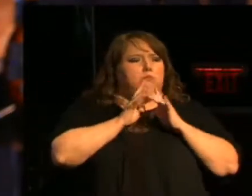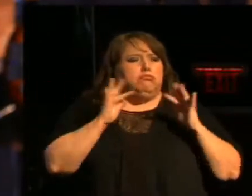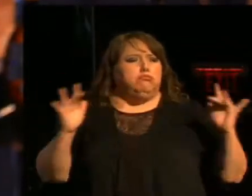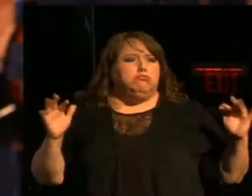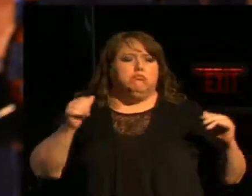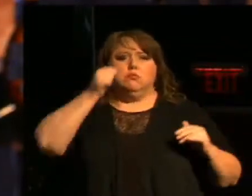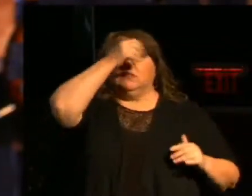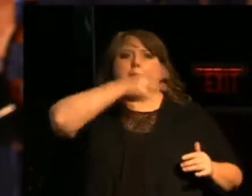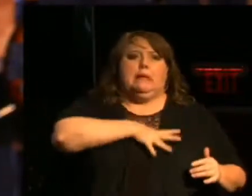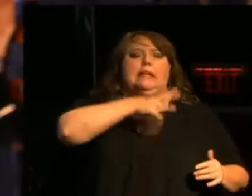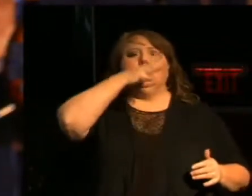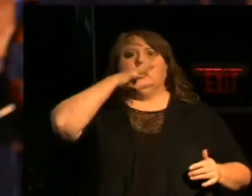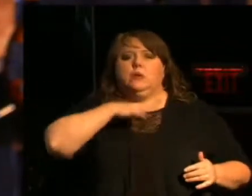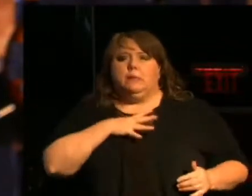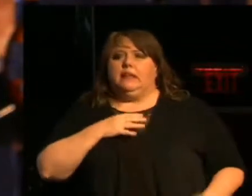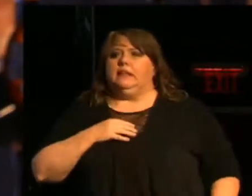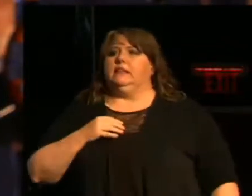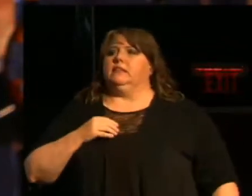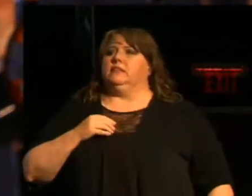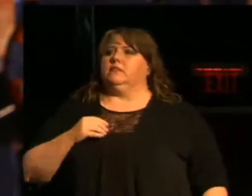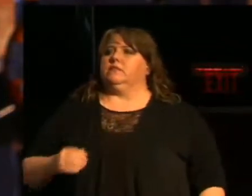July 4th weekend.